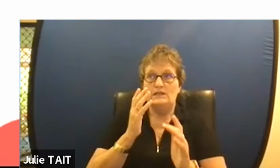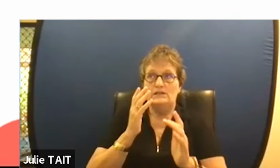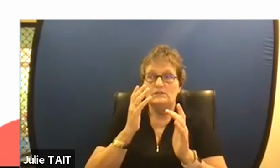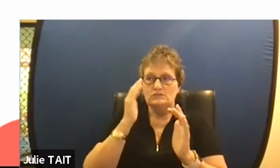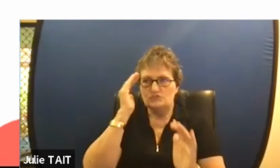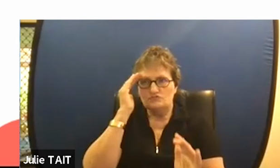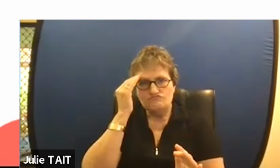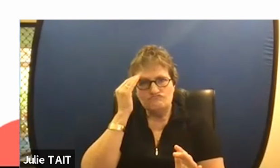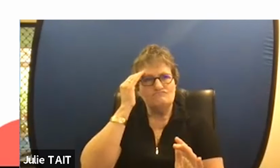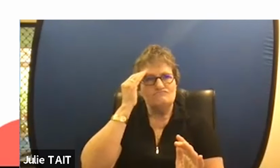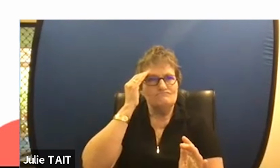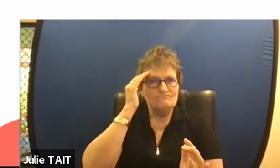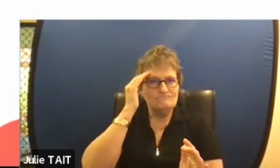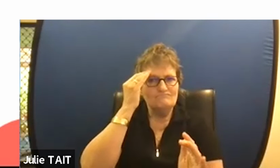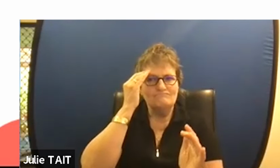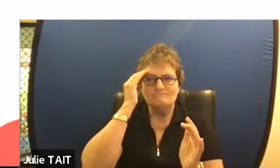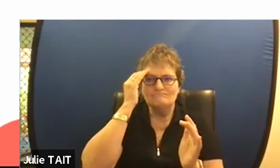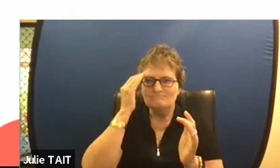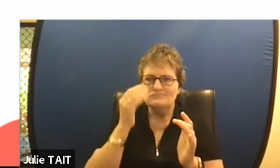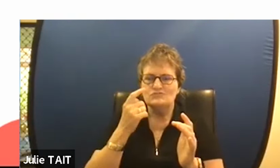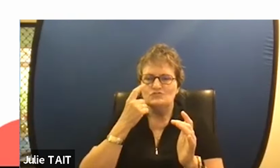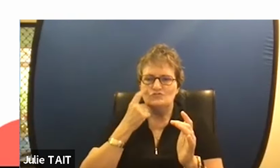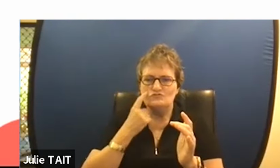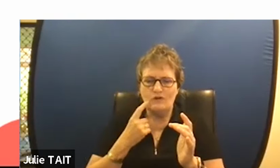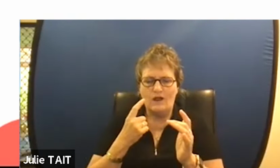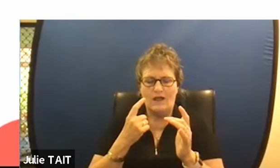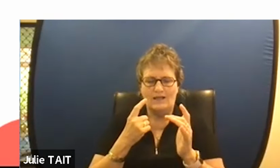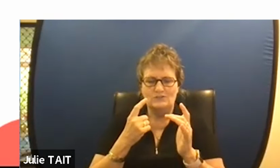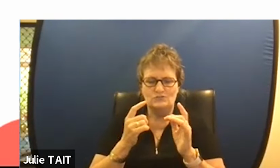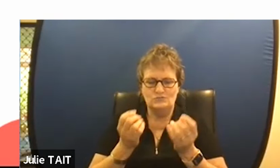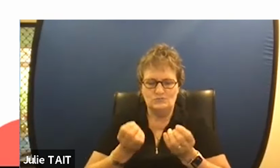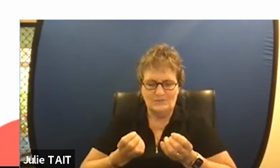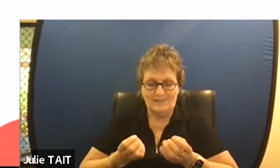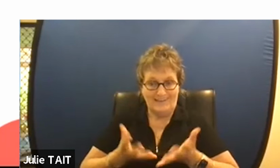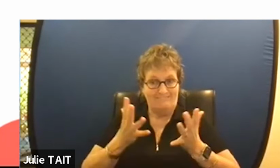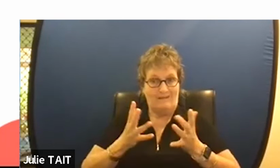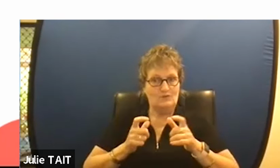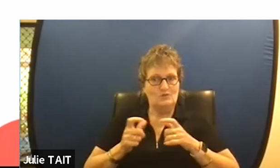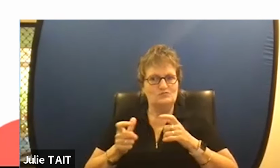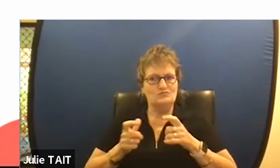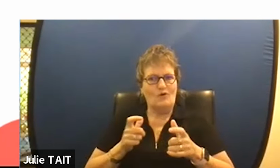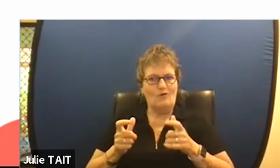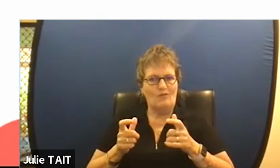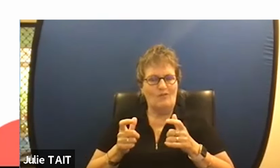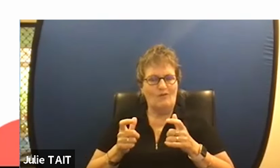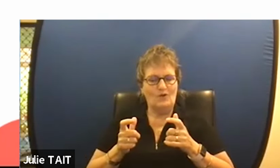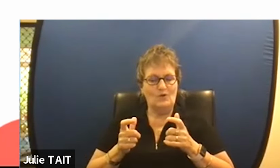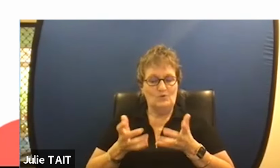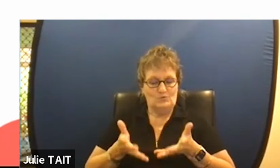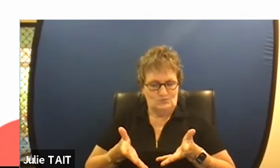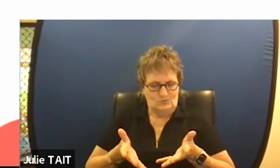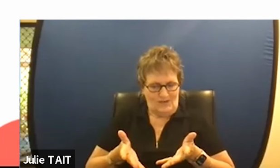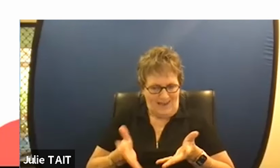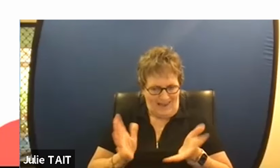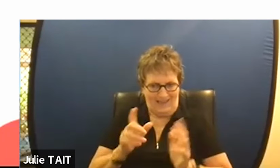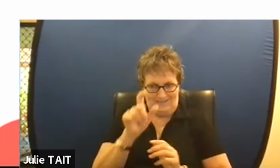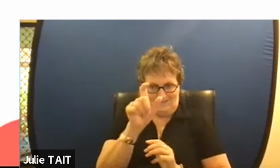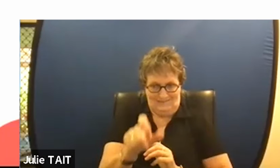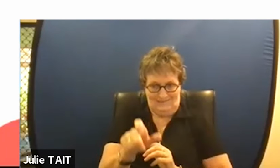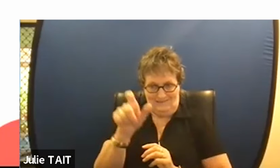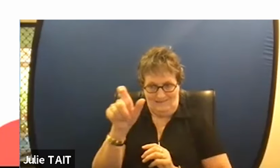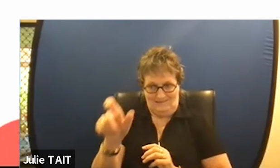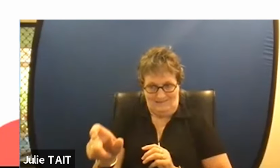scenarios to really cede our control of the process and allow the participants, the